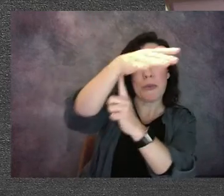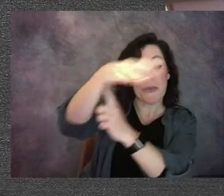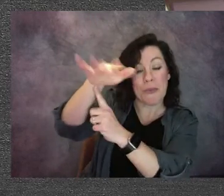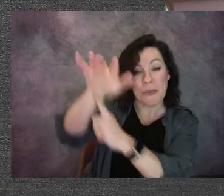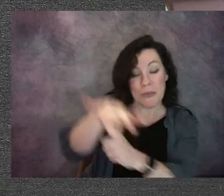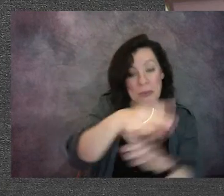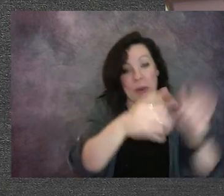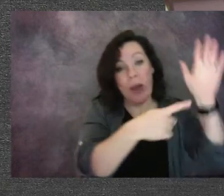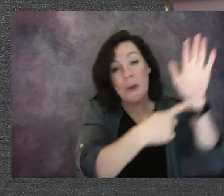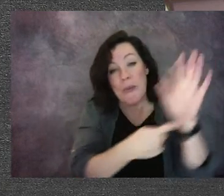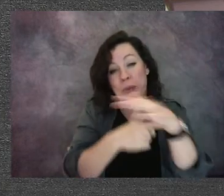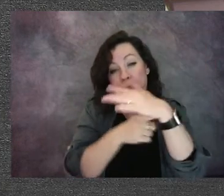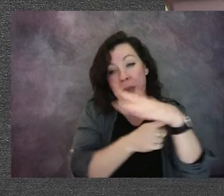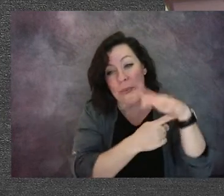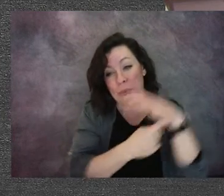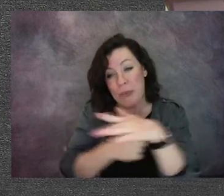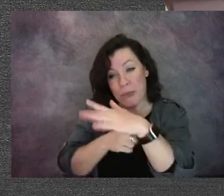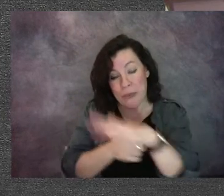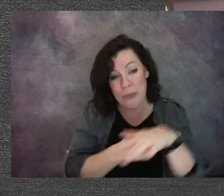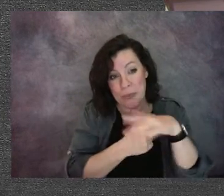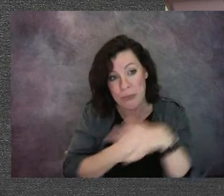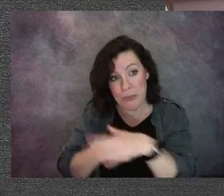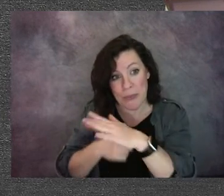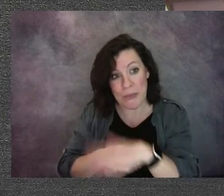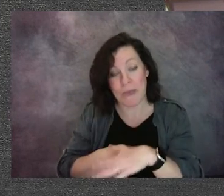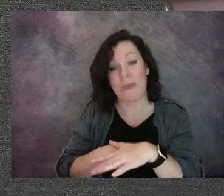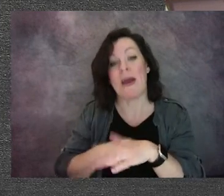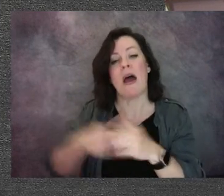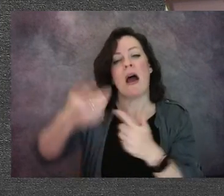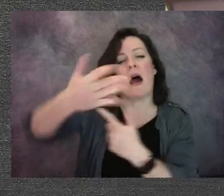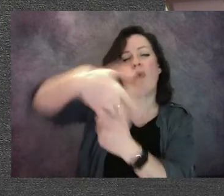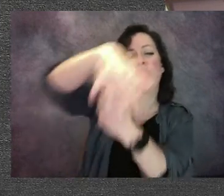Colored leaves fall fast and slow.